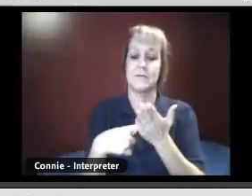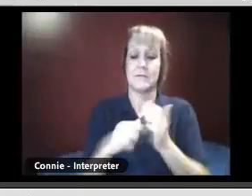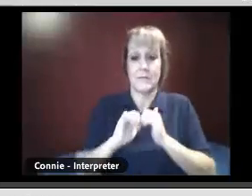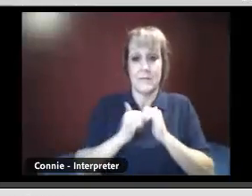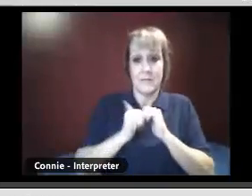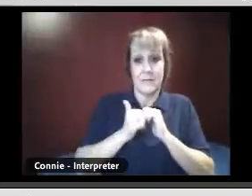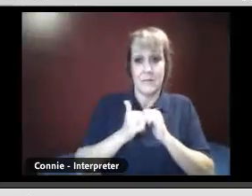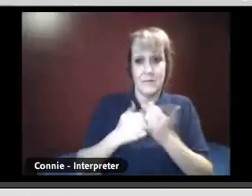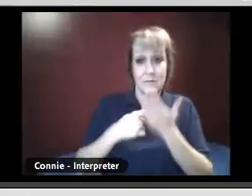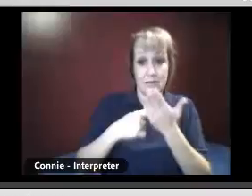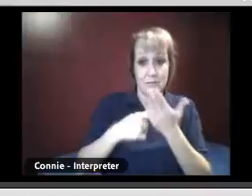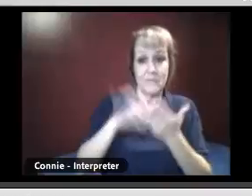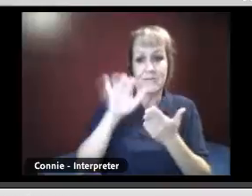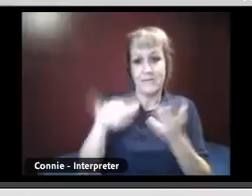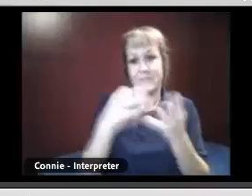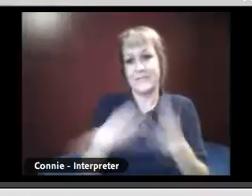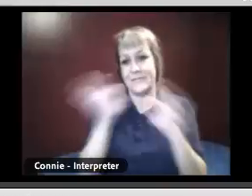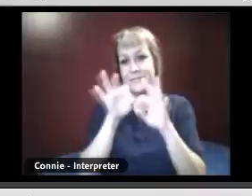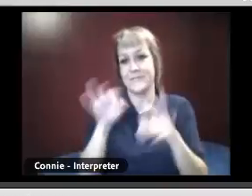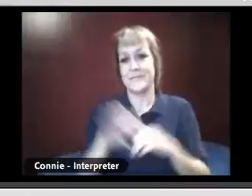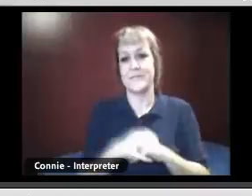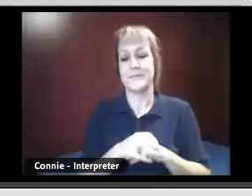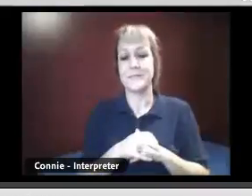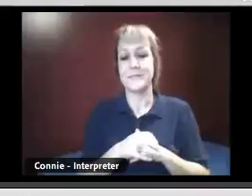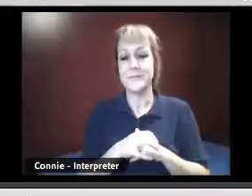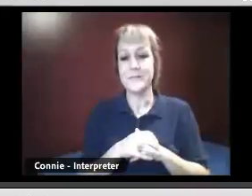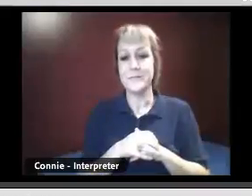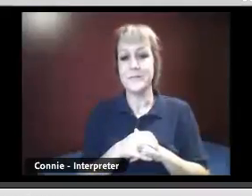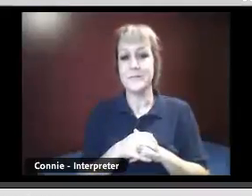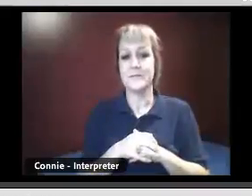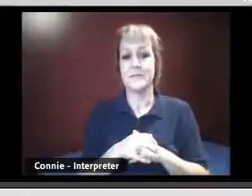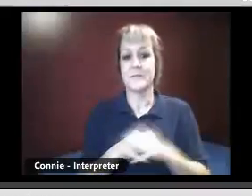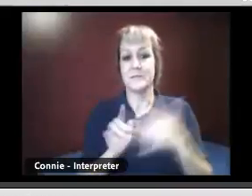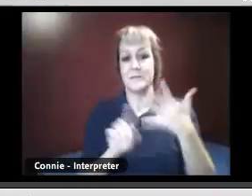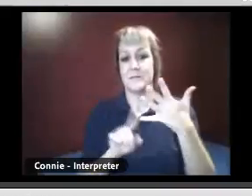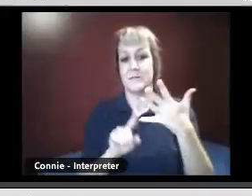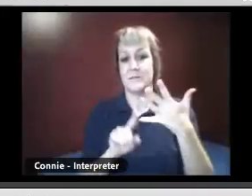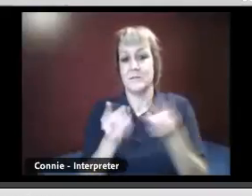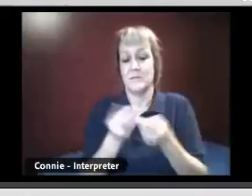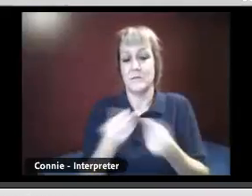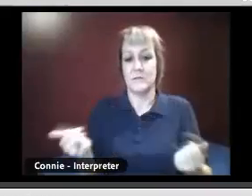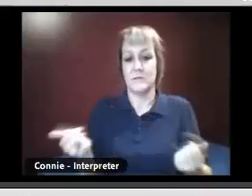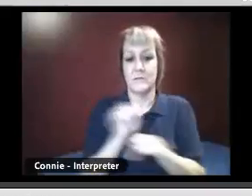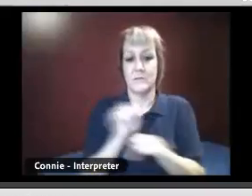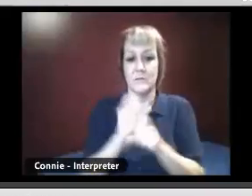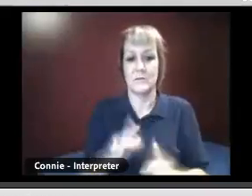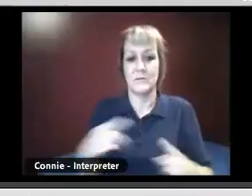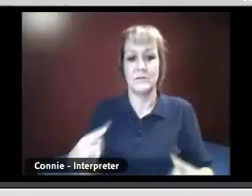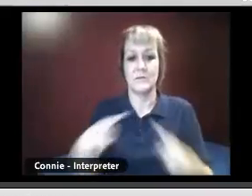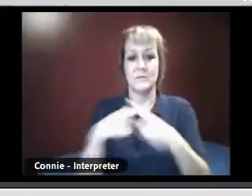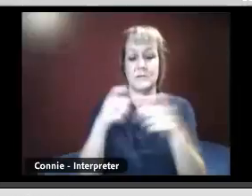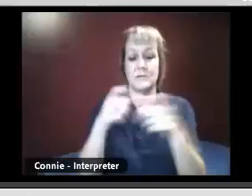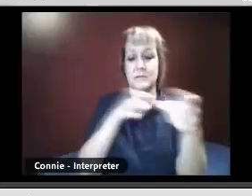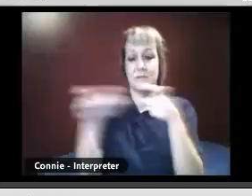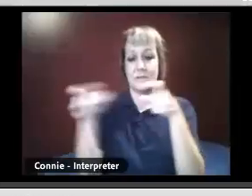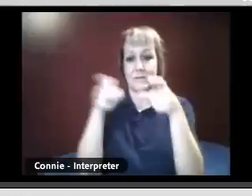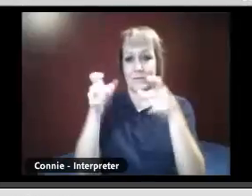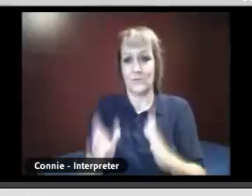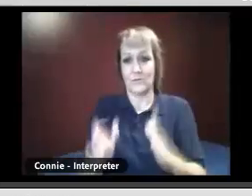is what's really key. So let's get to number 5. Resolving employee conflict is management's